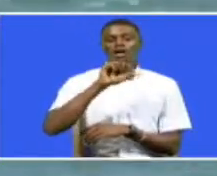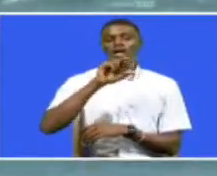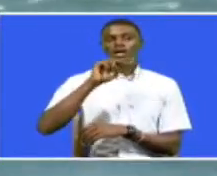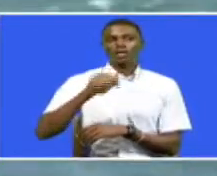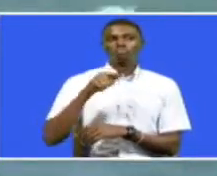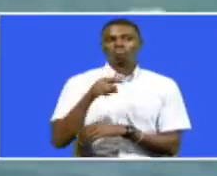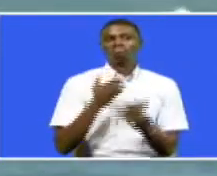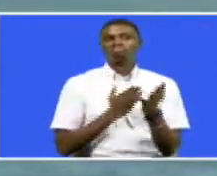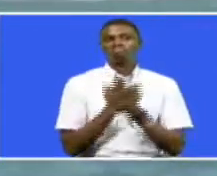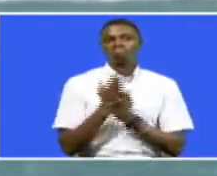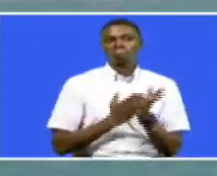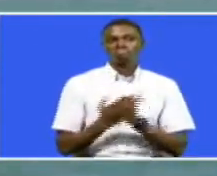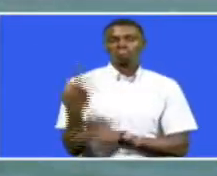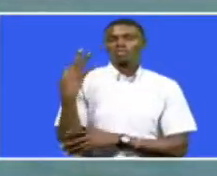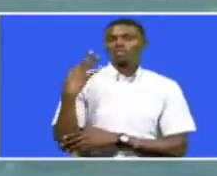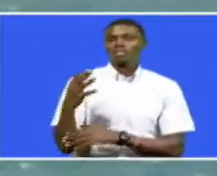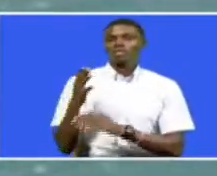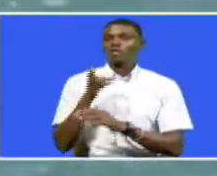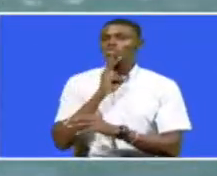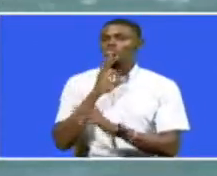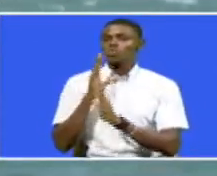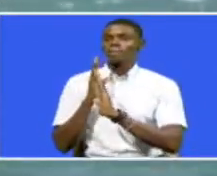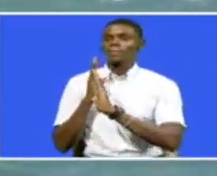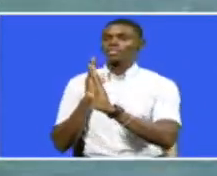serviced by three water buses.